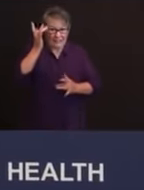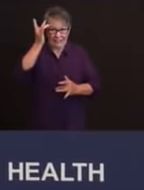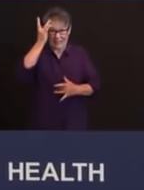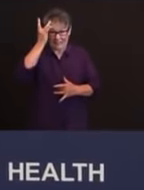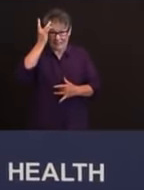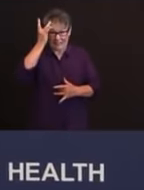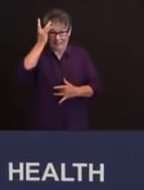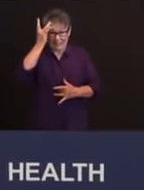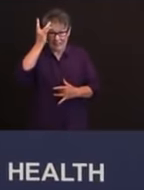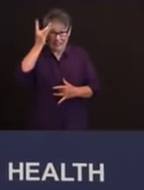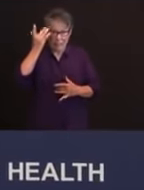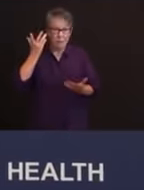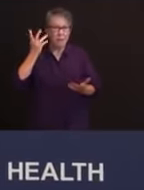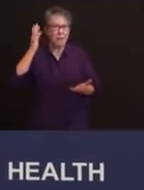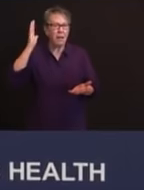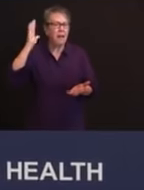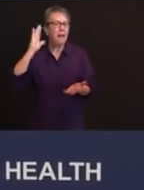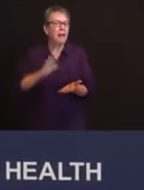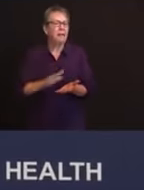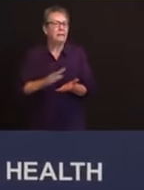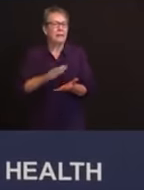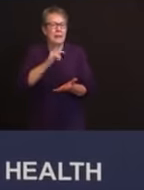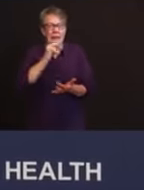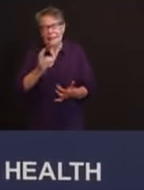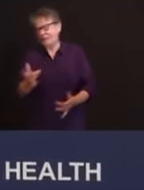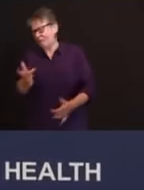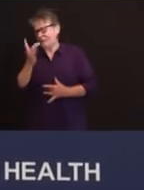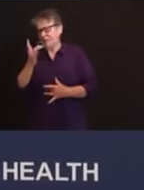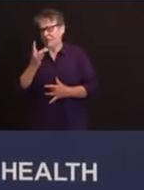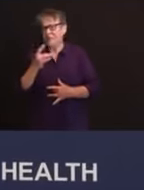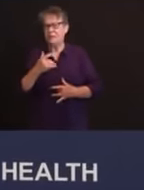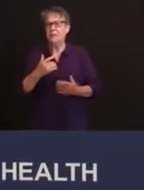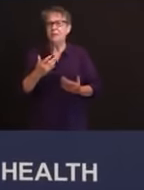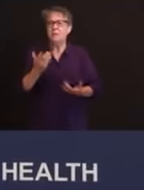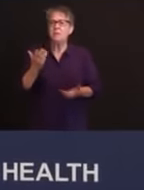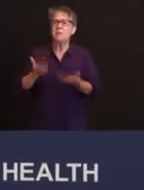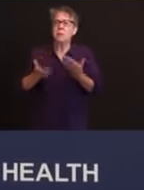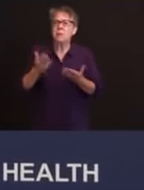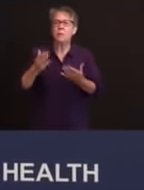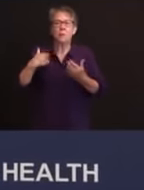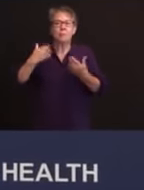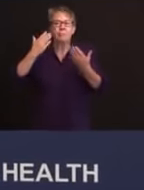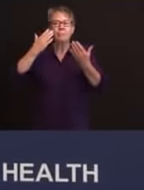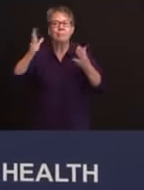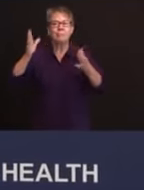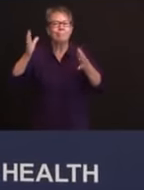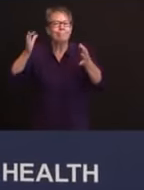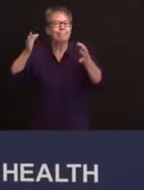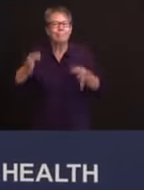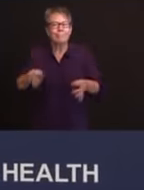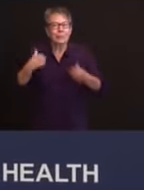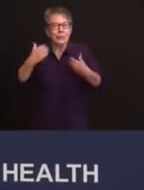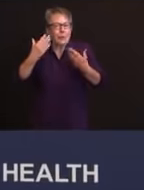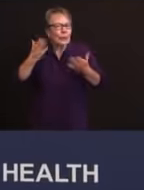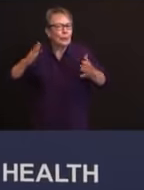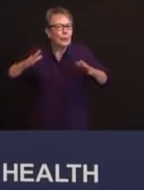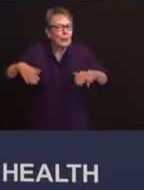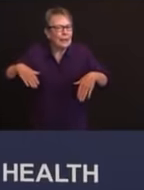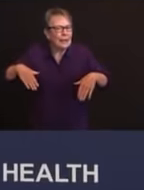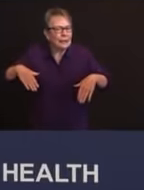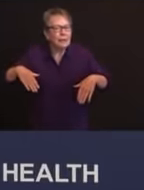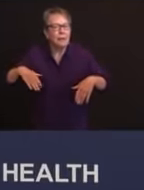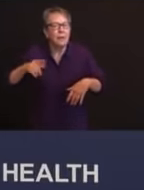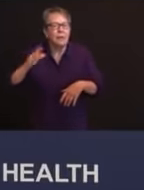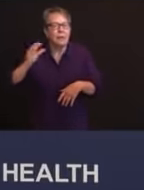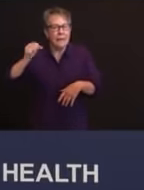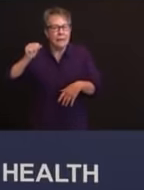right? Absolutely. The answer is probably, but don't know. To be determined. But this is really good news, I have to say. And